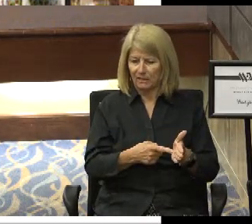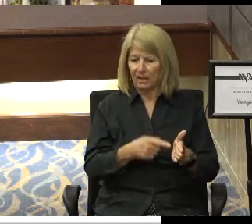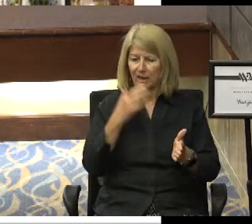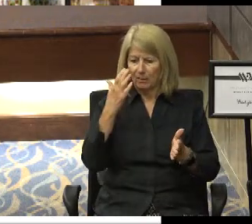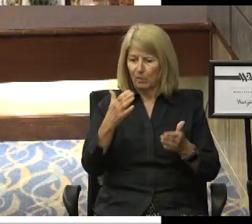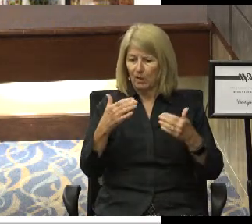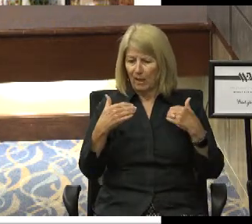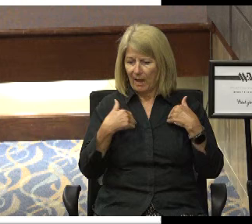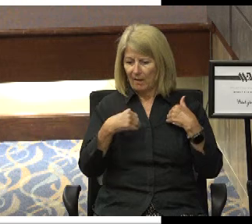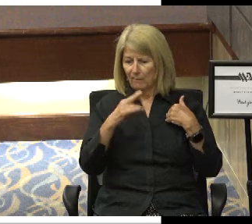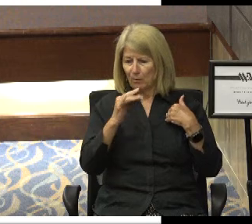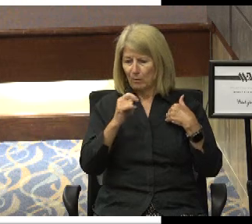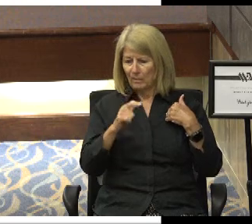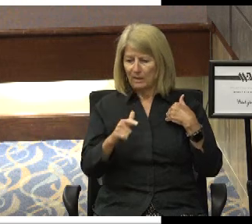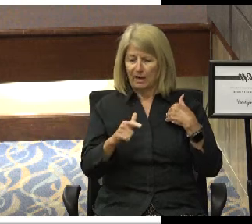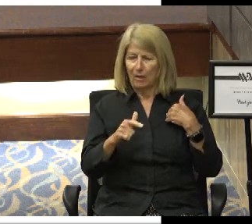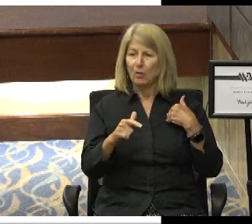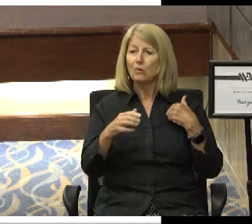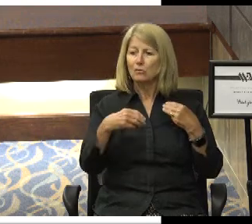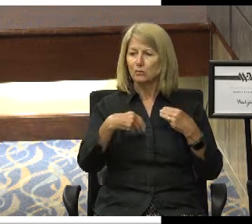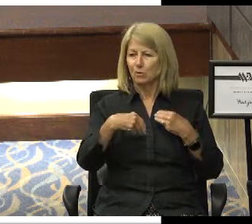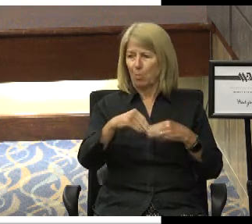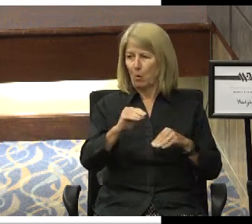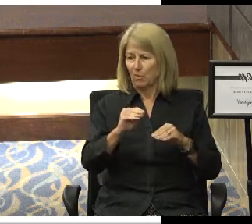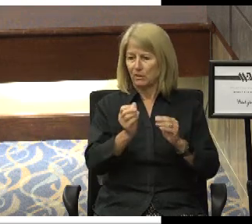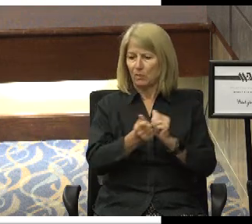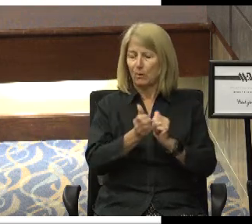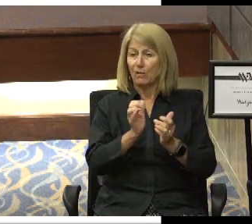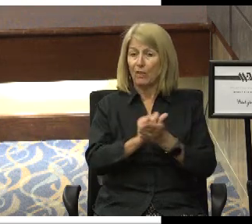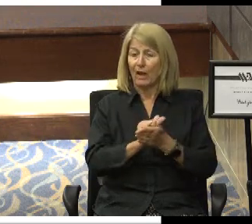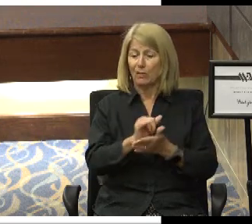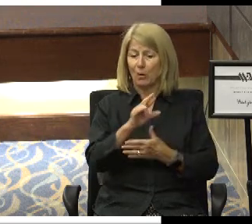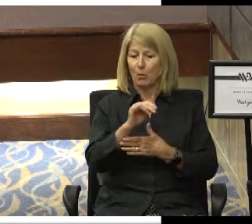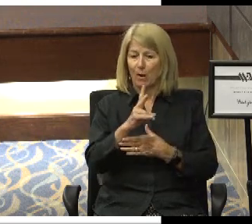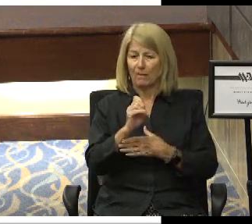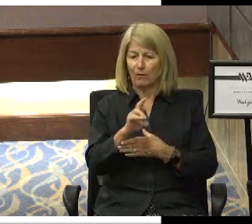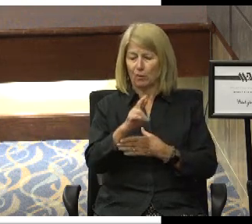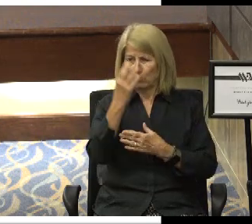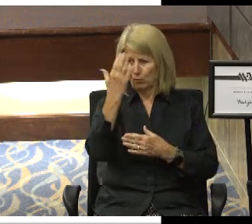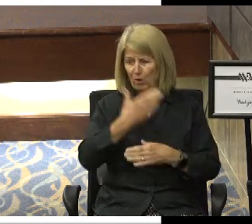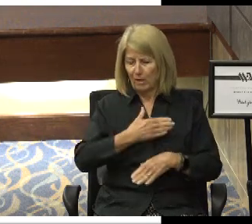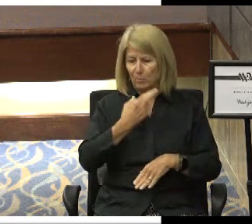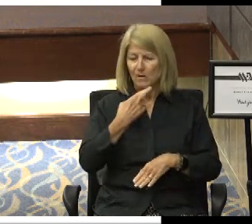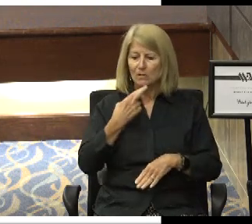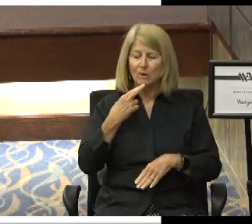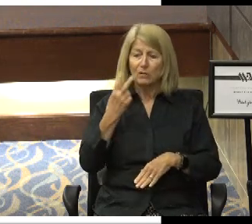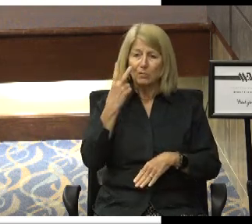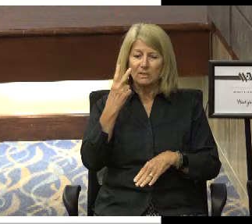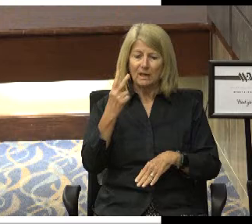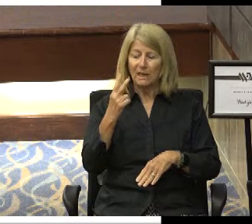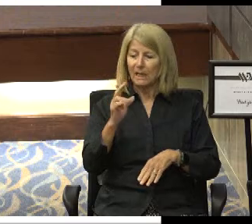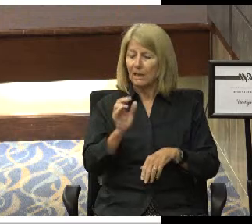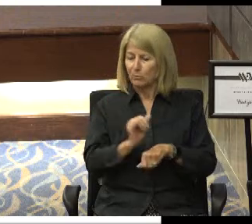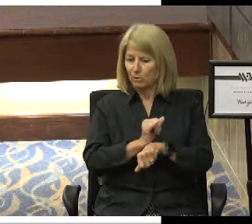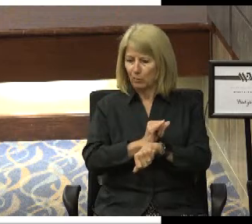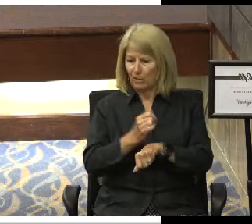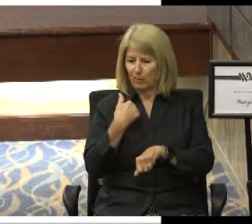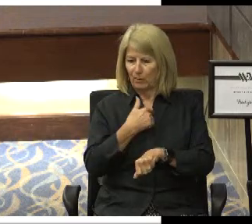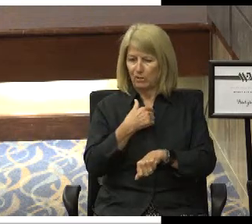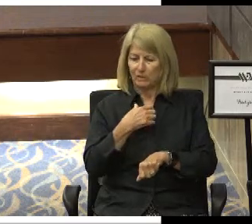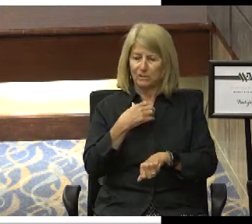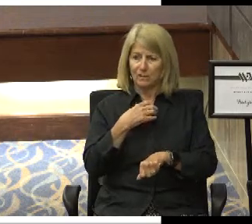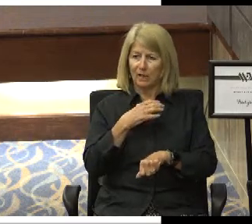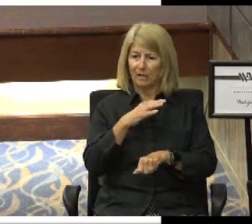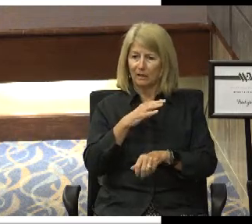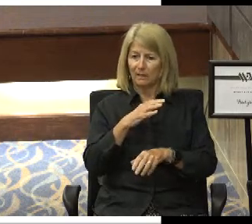retail storefronts that come with that. So the riverfront restaurants, you see some imagery. We've just engaged and are